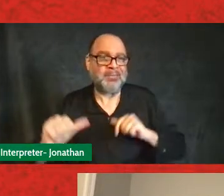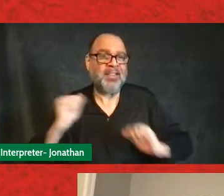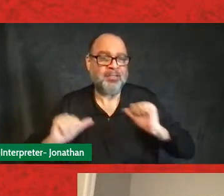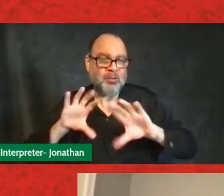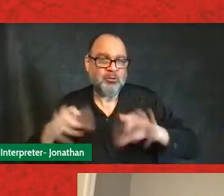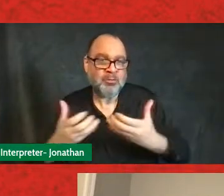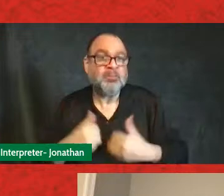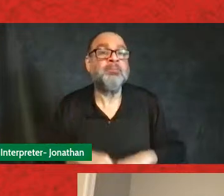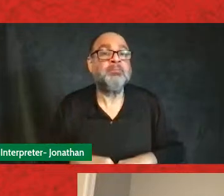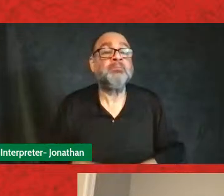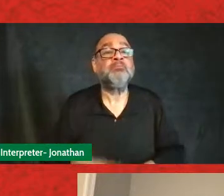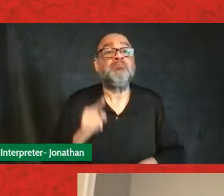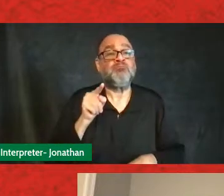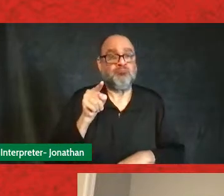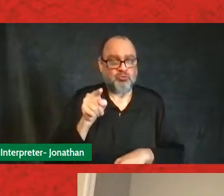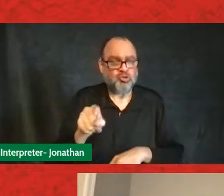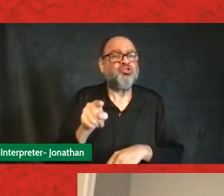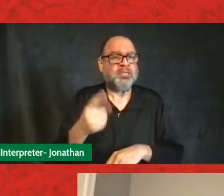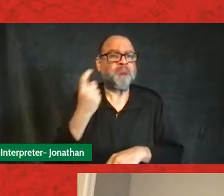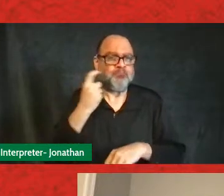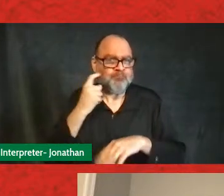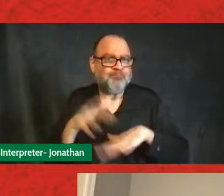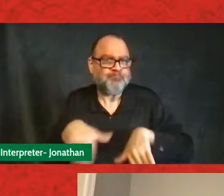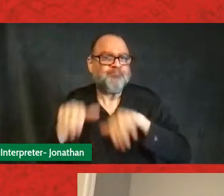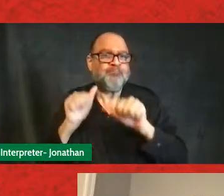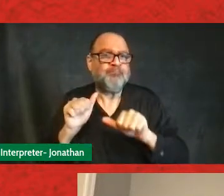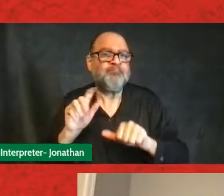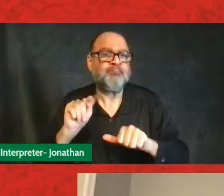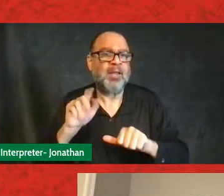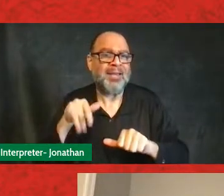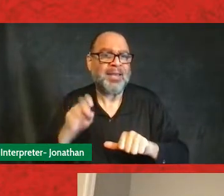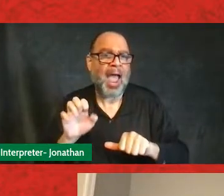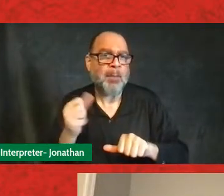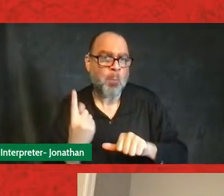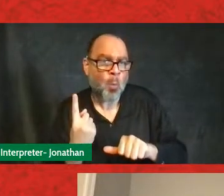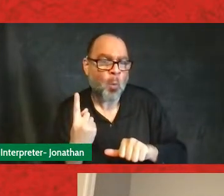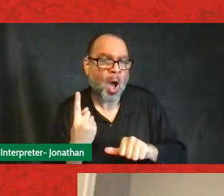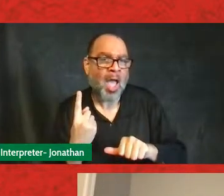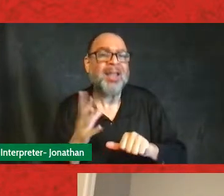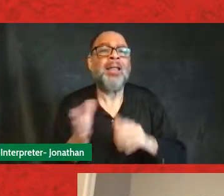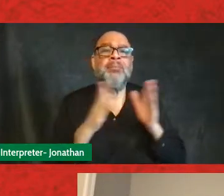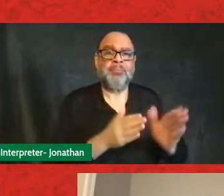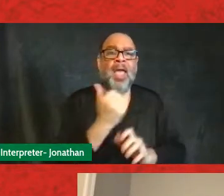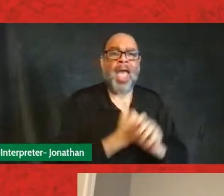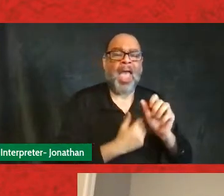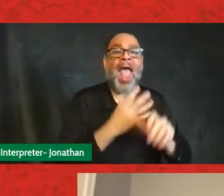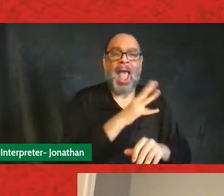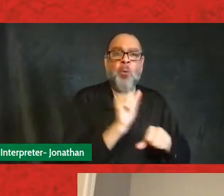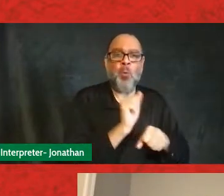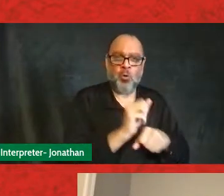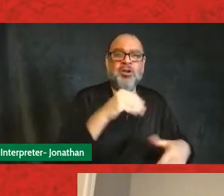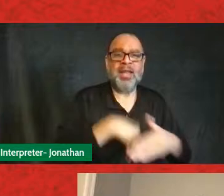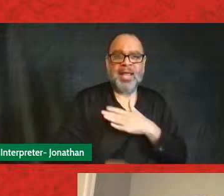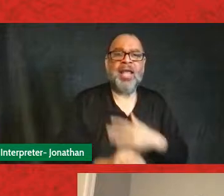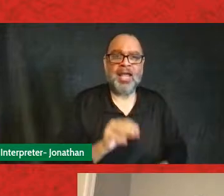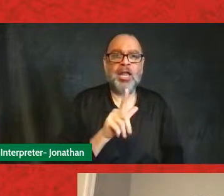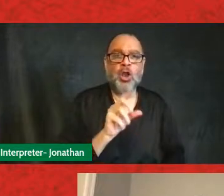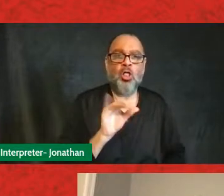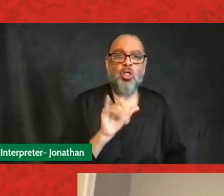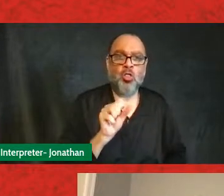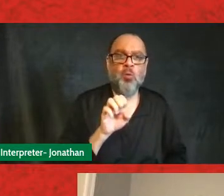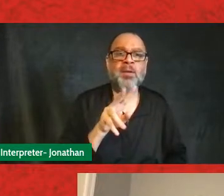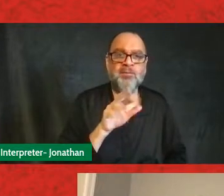directed Pipeline at the Studio Theater, Everybody Black at Actors Theater of Louisville, and Paradise Blue